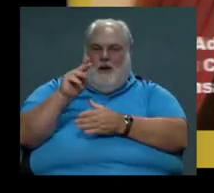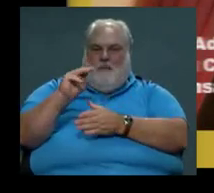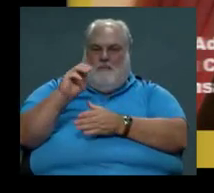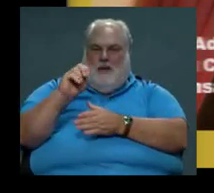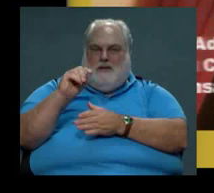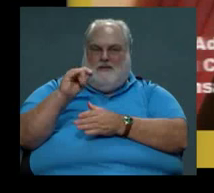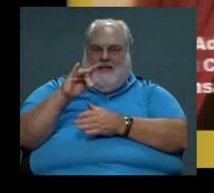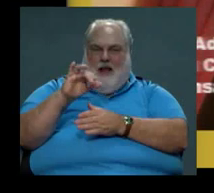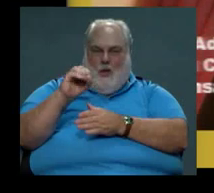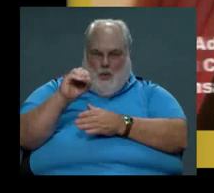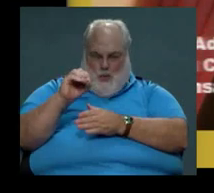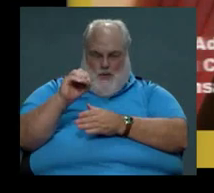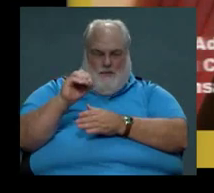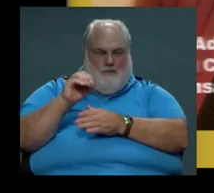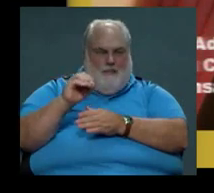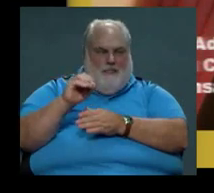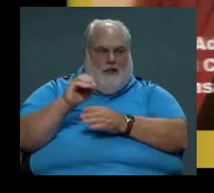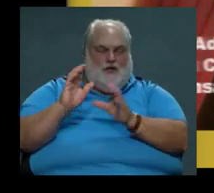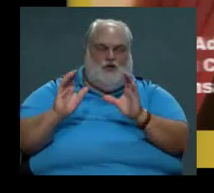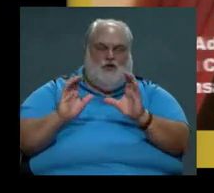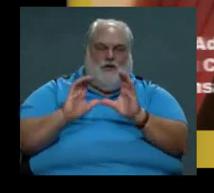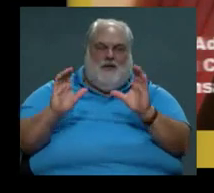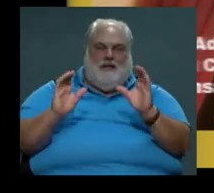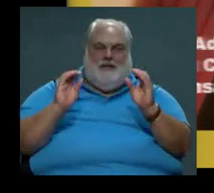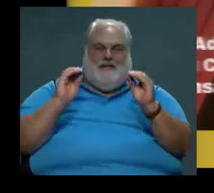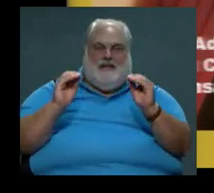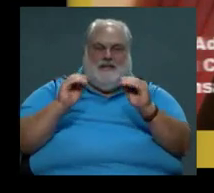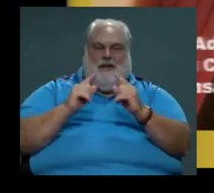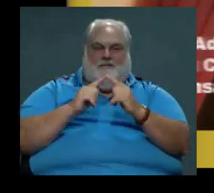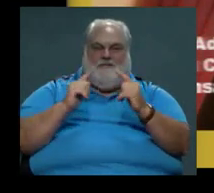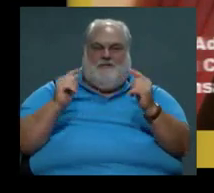Monticello. And she has been certified to teach in